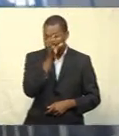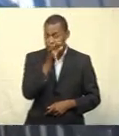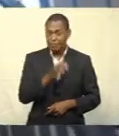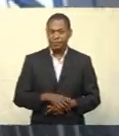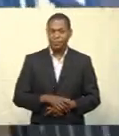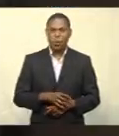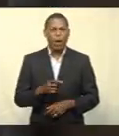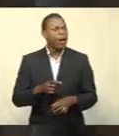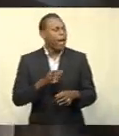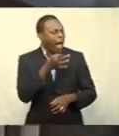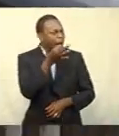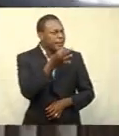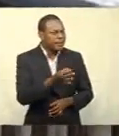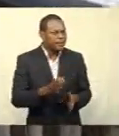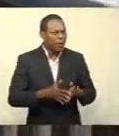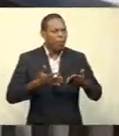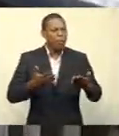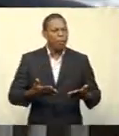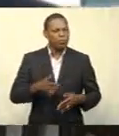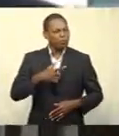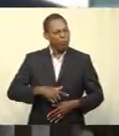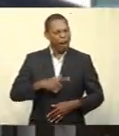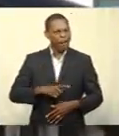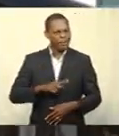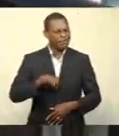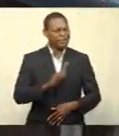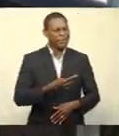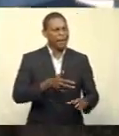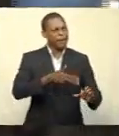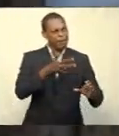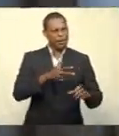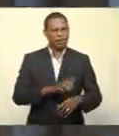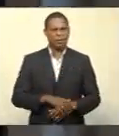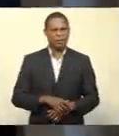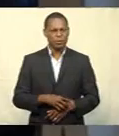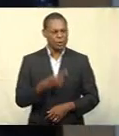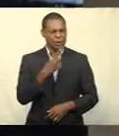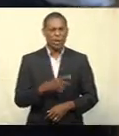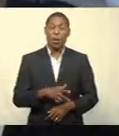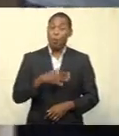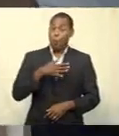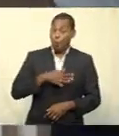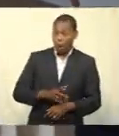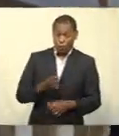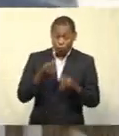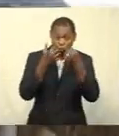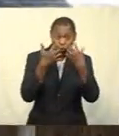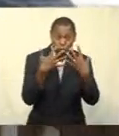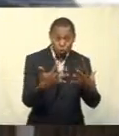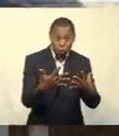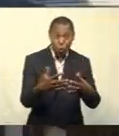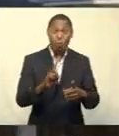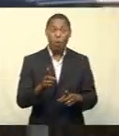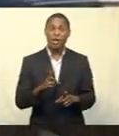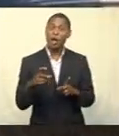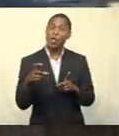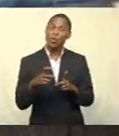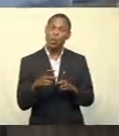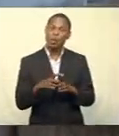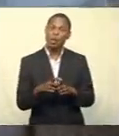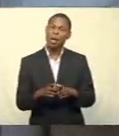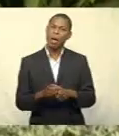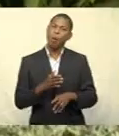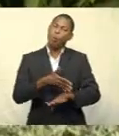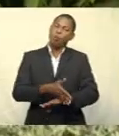why Lusaka sent the pictures and videos, he claimed that he wanted to show his former father-in-law that his daughter was allegedly overdosed